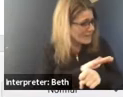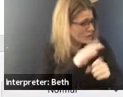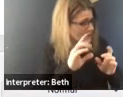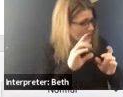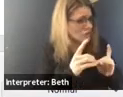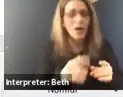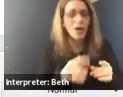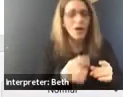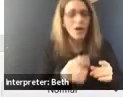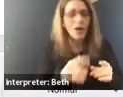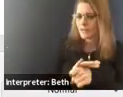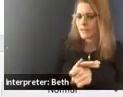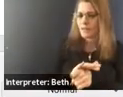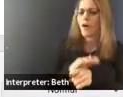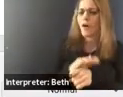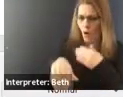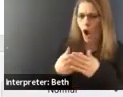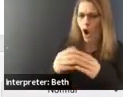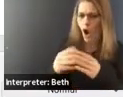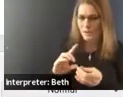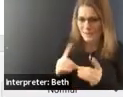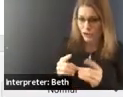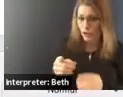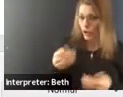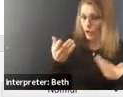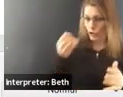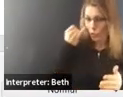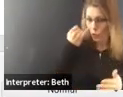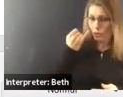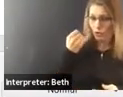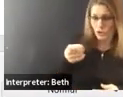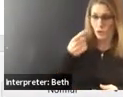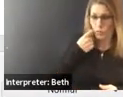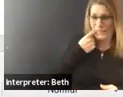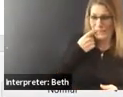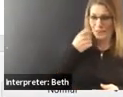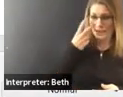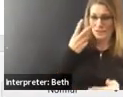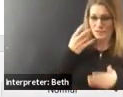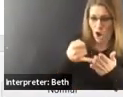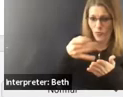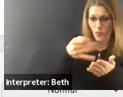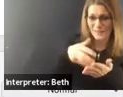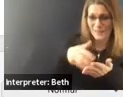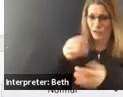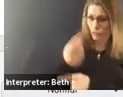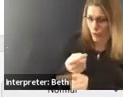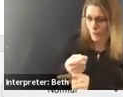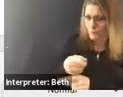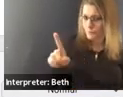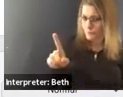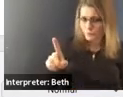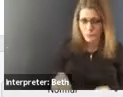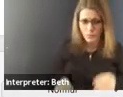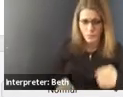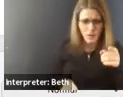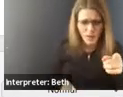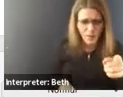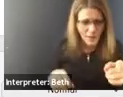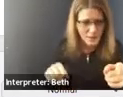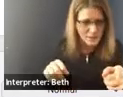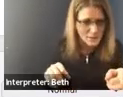this sketch already, right? Oops, I don't want to do that. I want to move that. There we go. So this